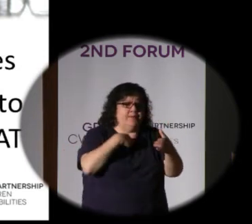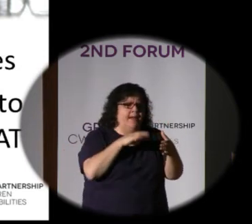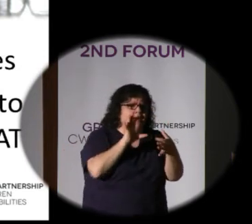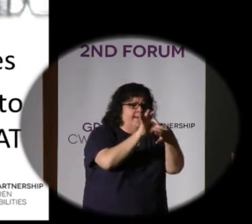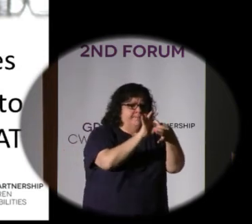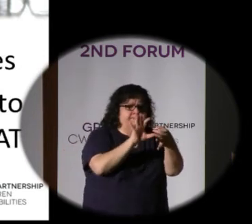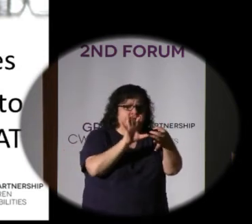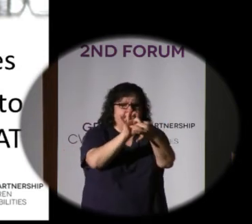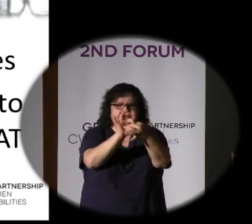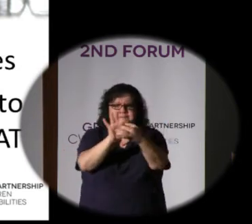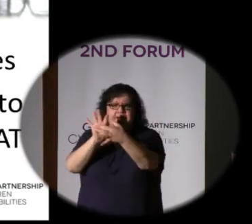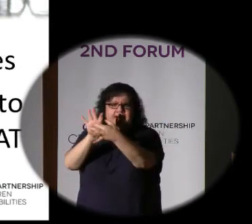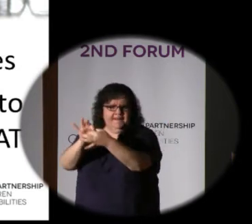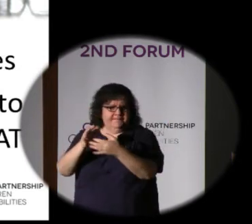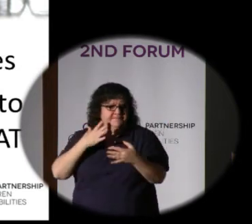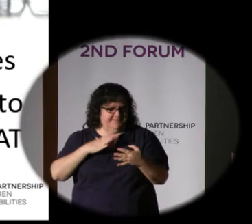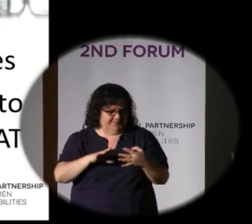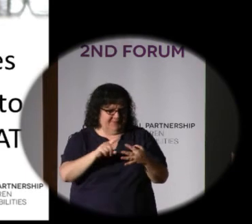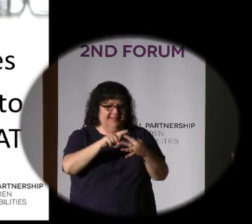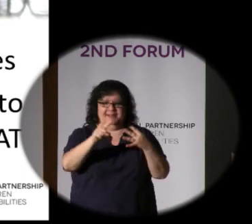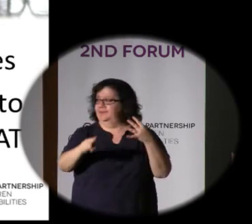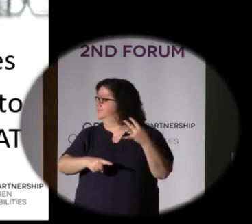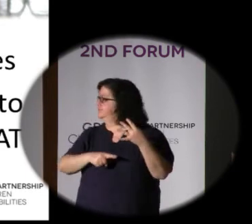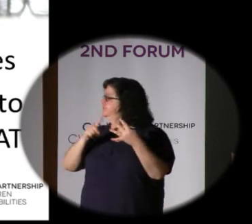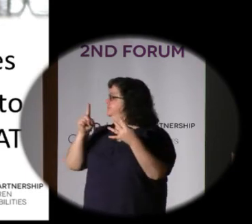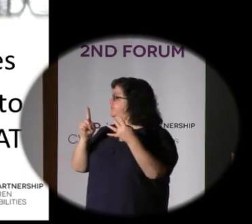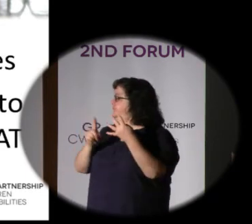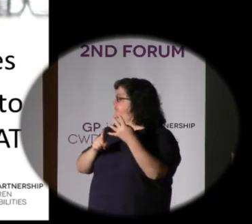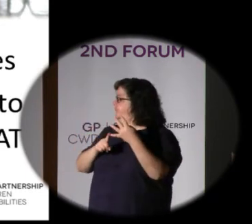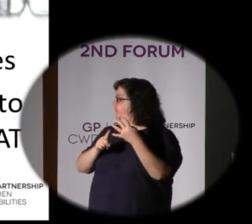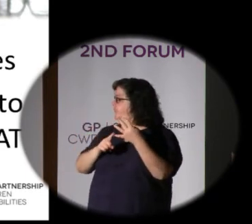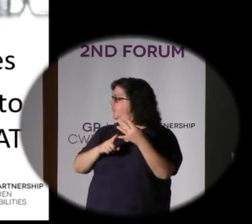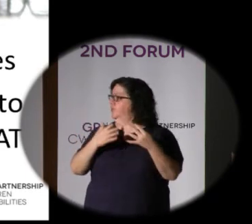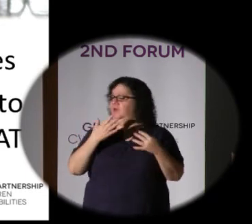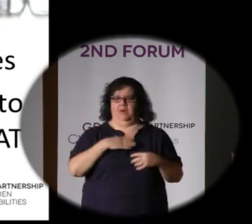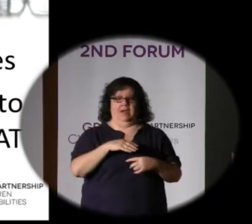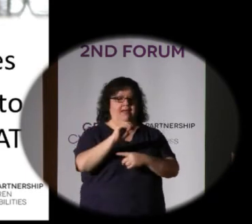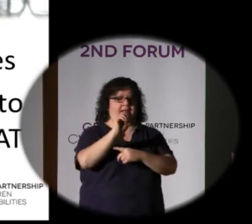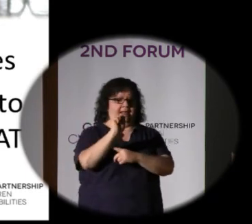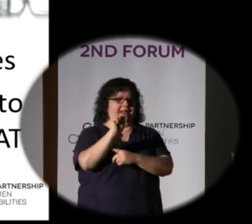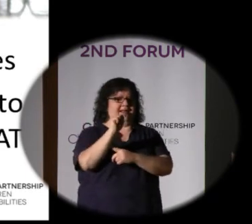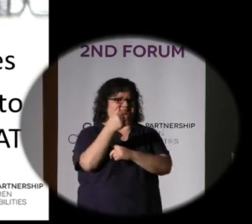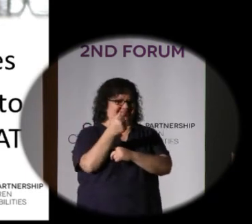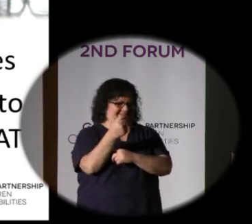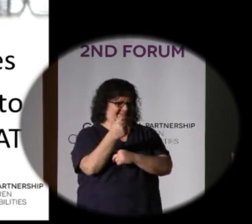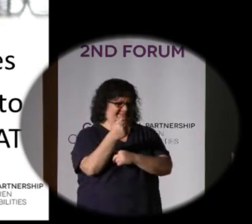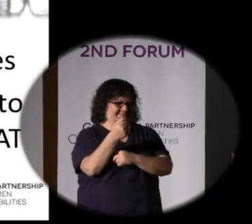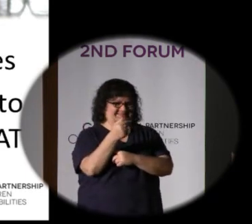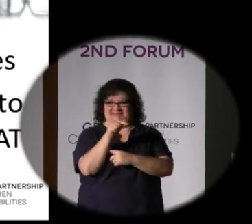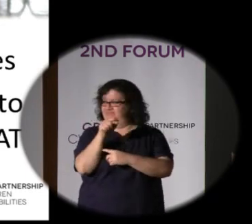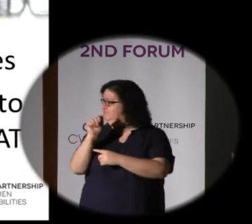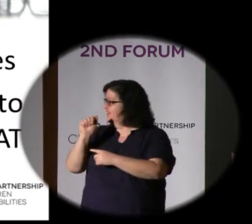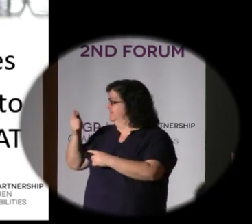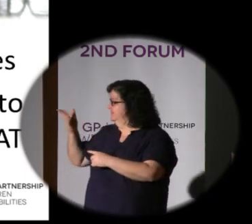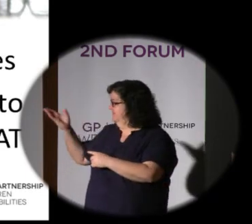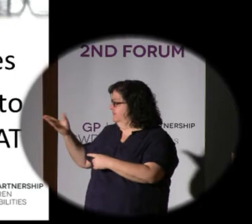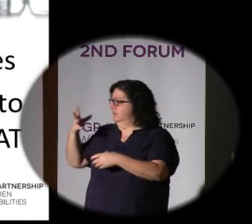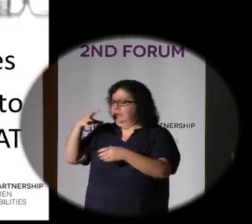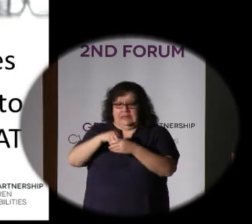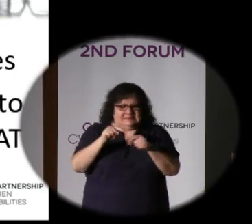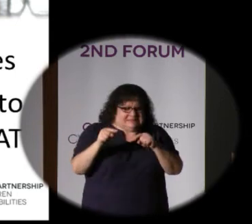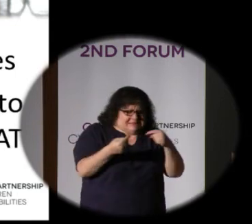assistive technology, AT included in all discussion related to disability. We are saying nothing about disability without